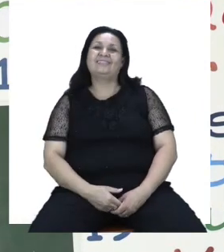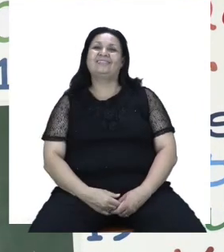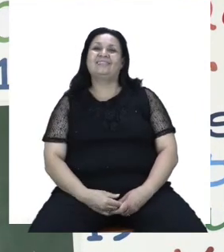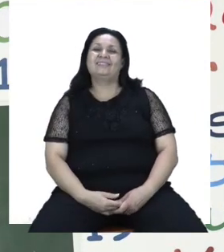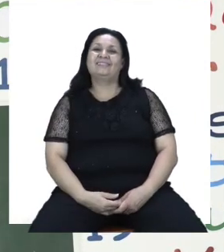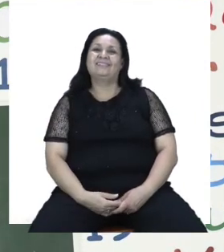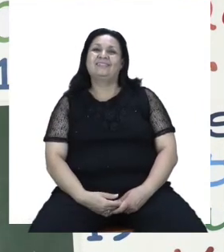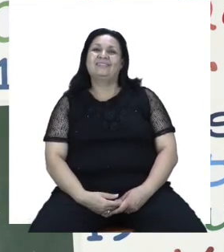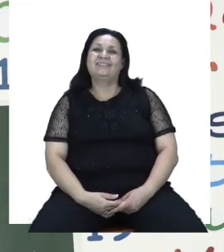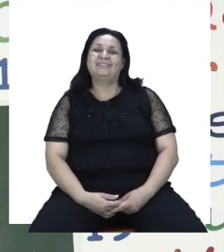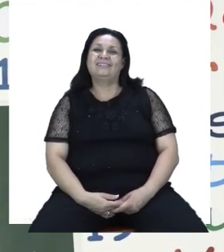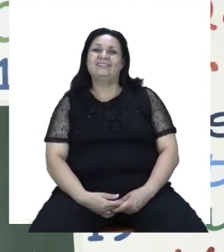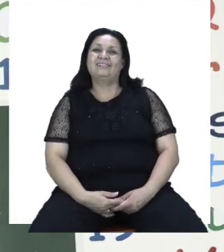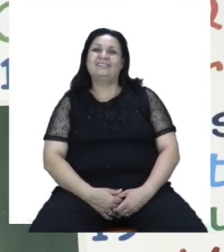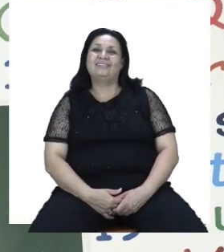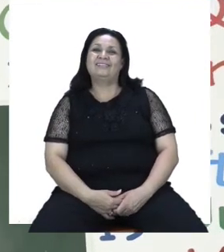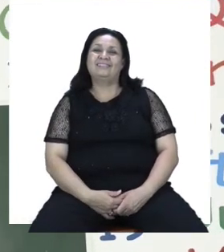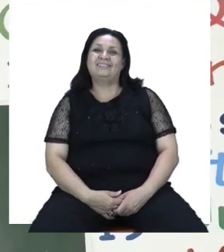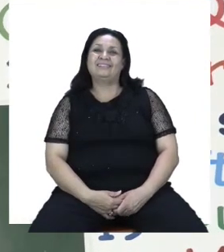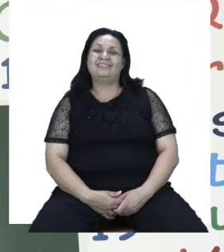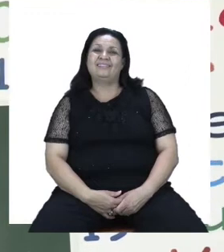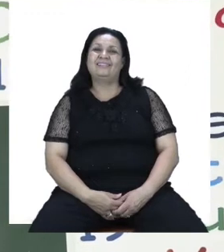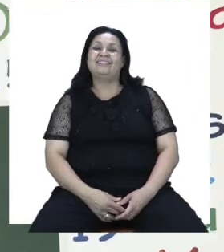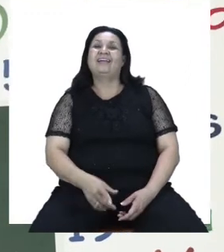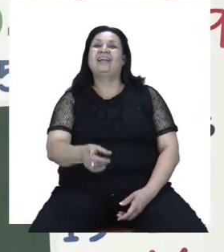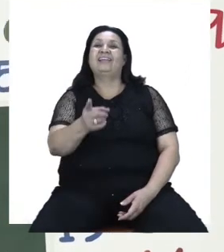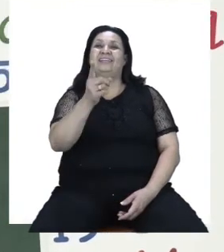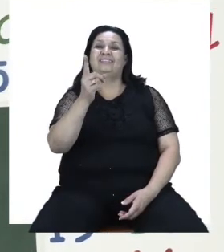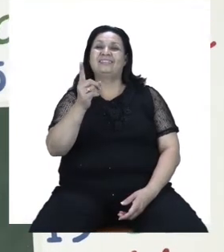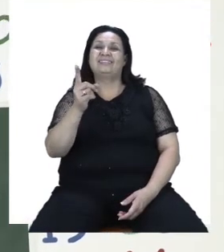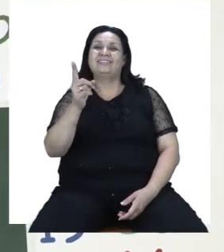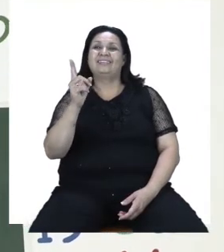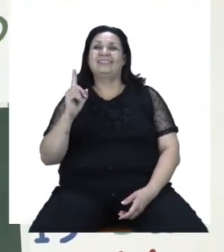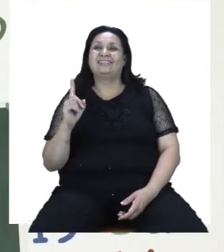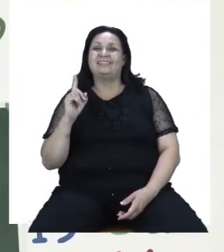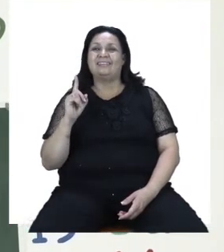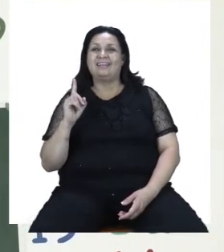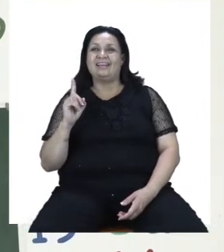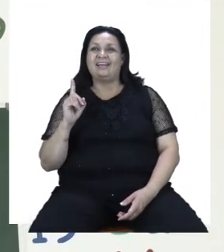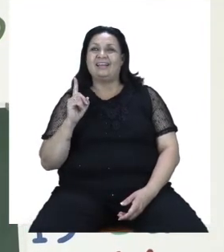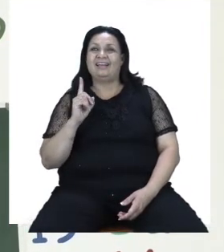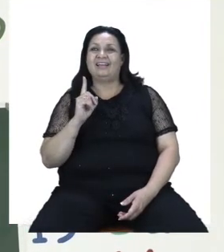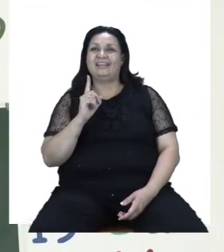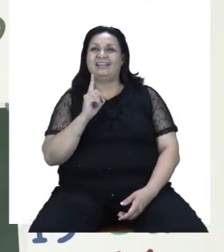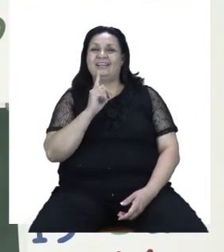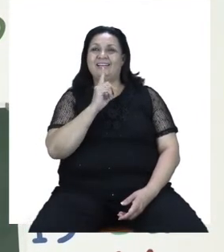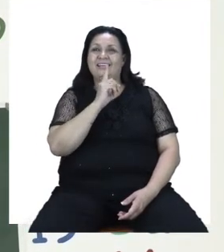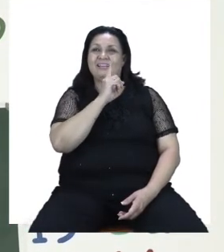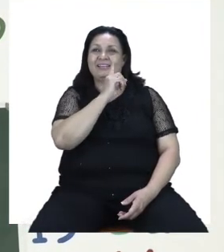eye. So everyone, let's touch our left eye with our right